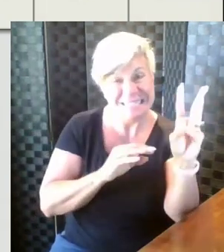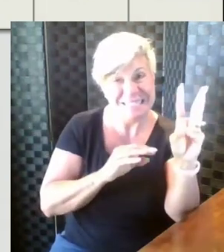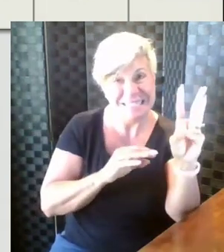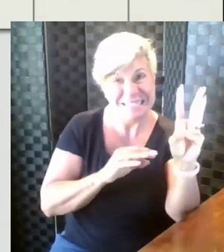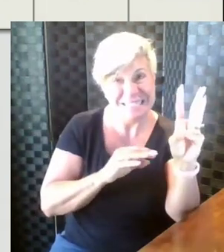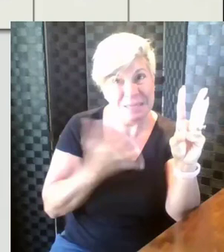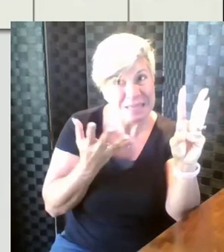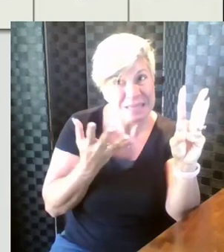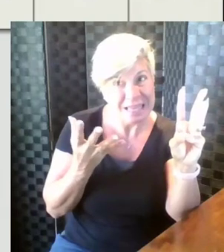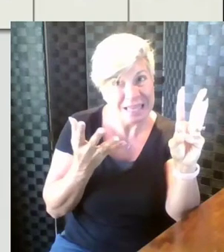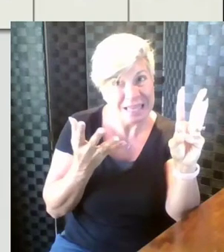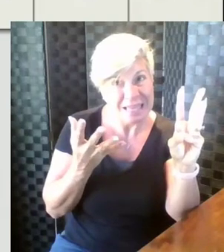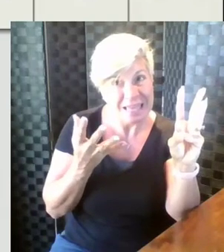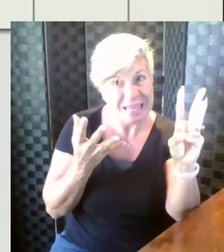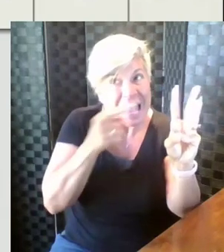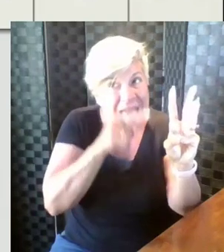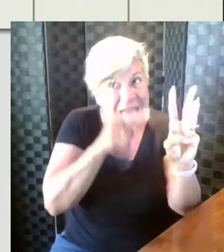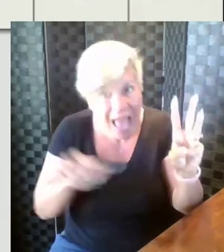6,